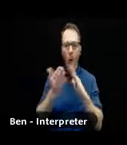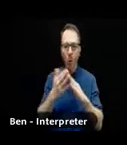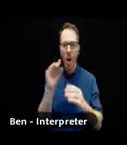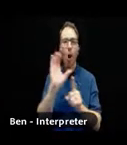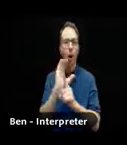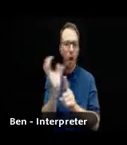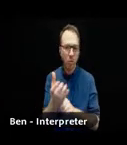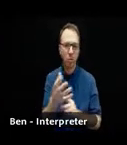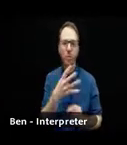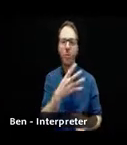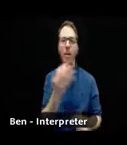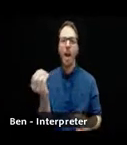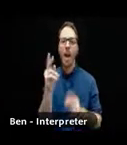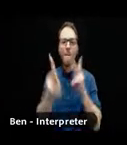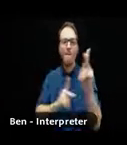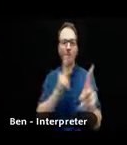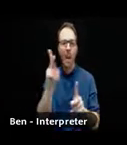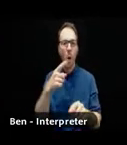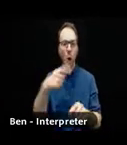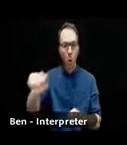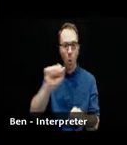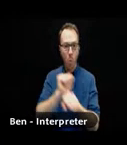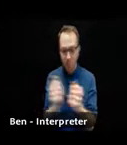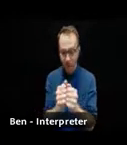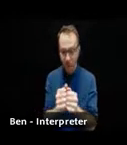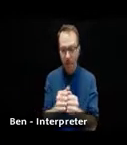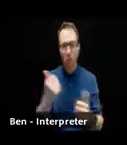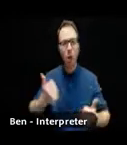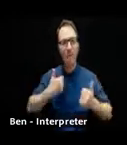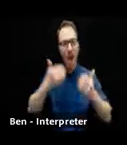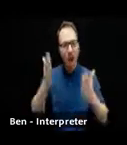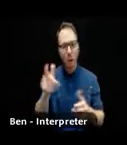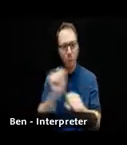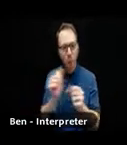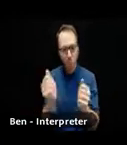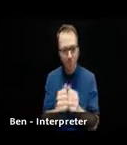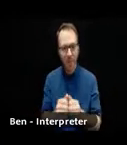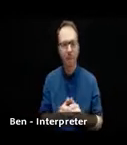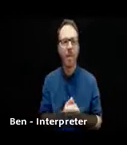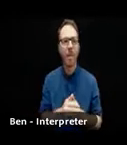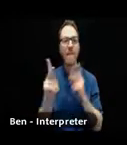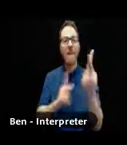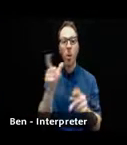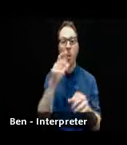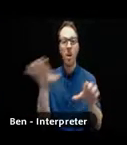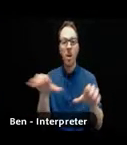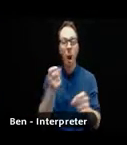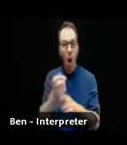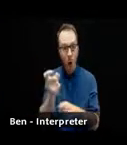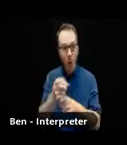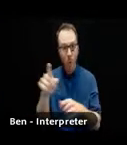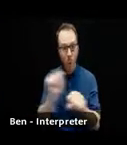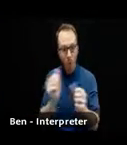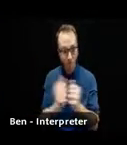cultures and peoples that you are working with the survivors you're working with the folks who've done harm that you're working